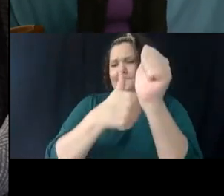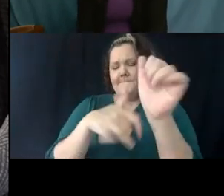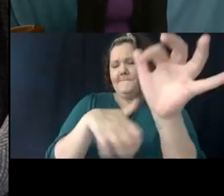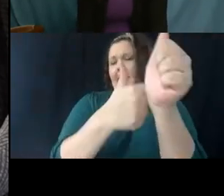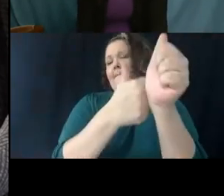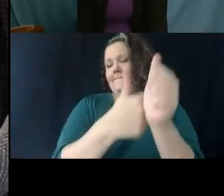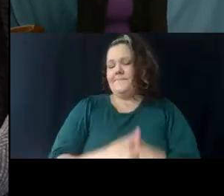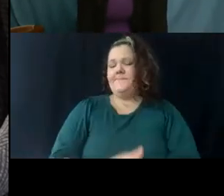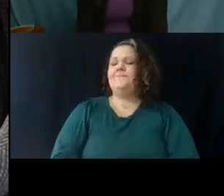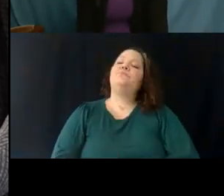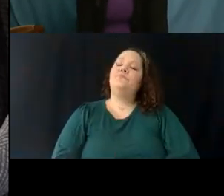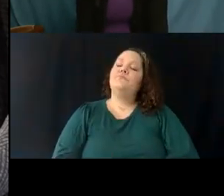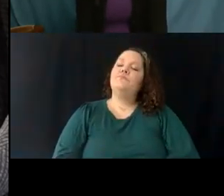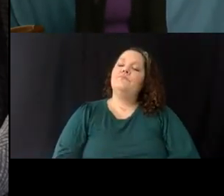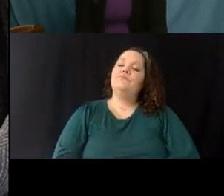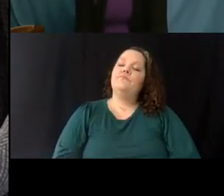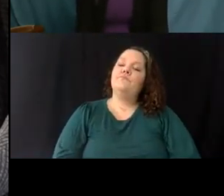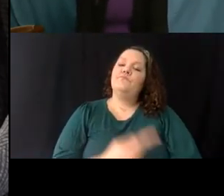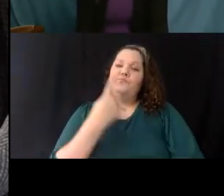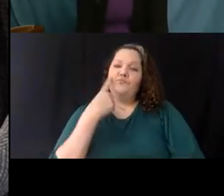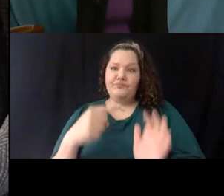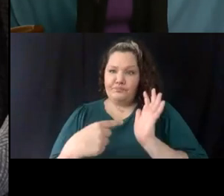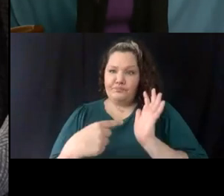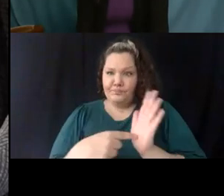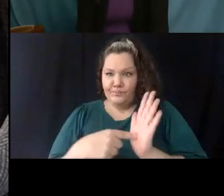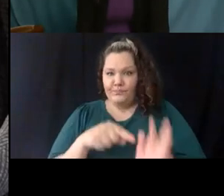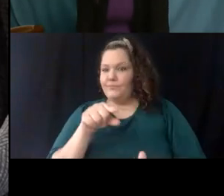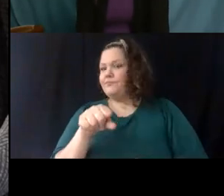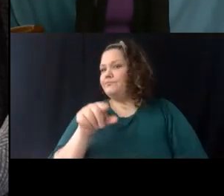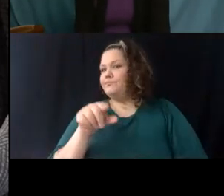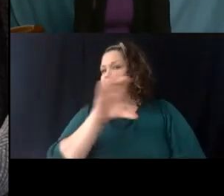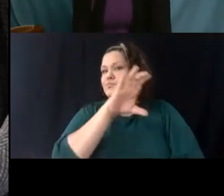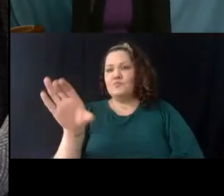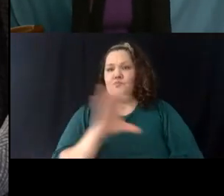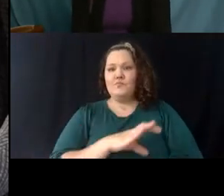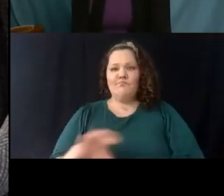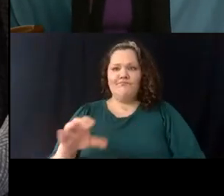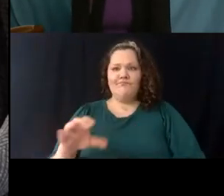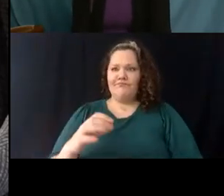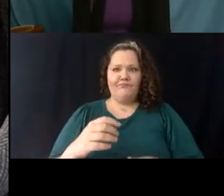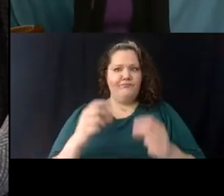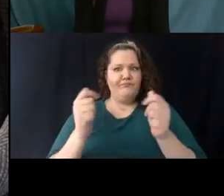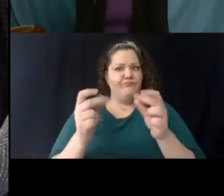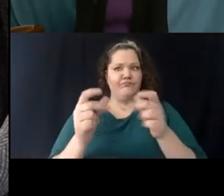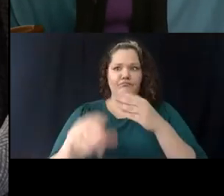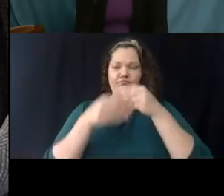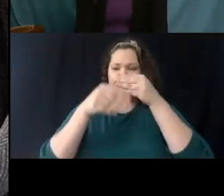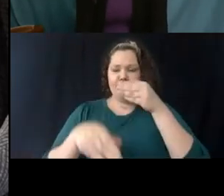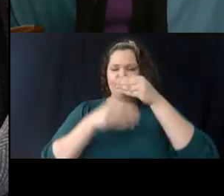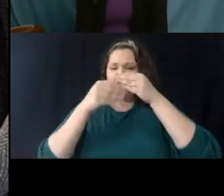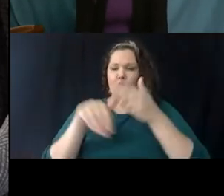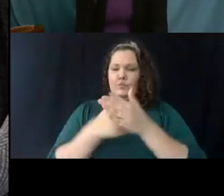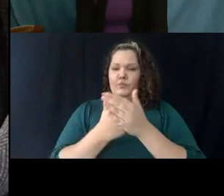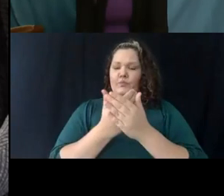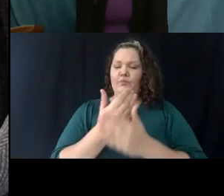feedback. And it's something that's ongoing. It doesn't necessarily end because technology is changing all the time. So for example, even